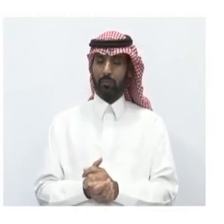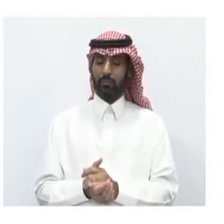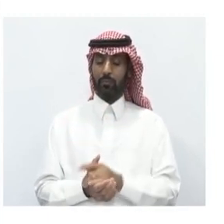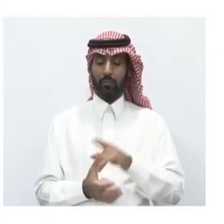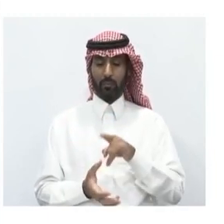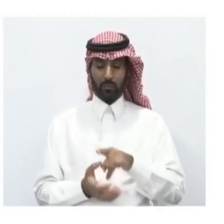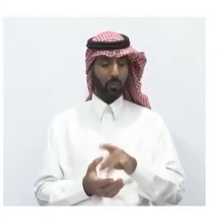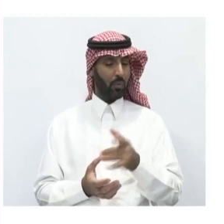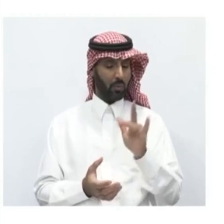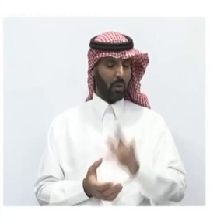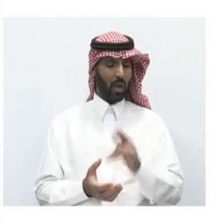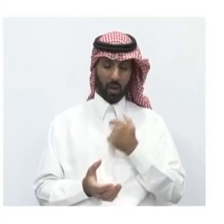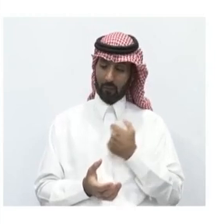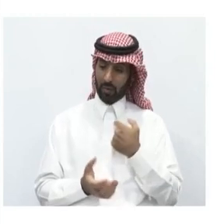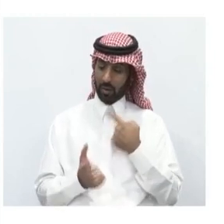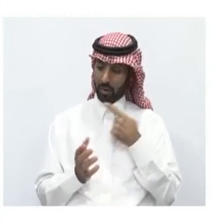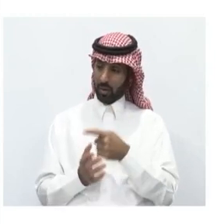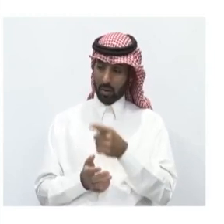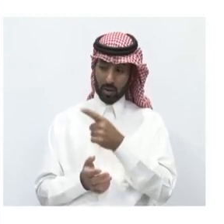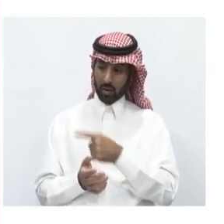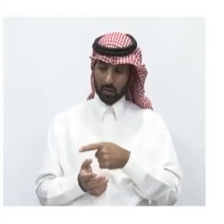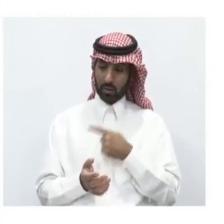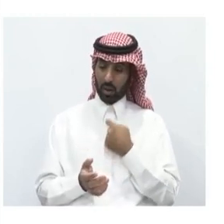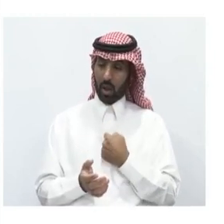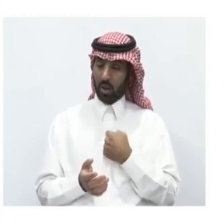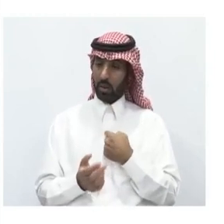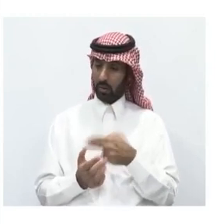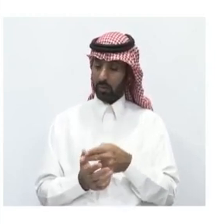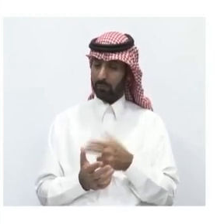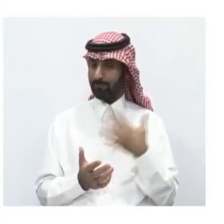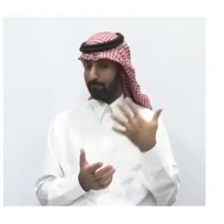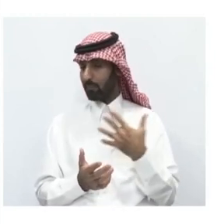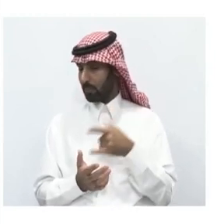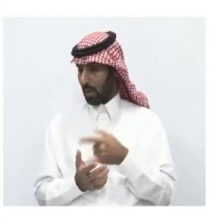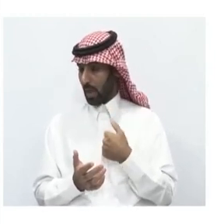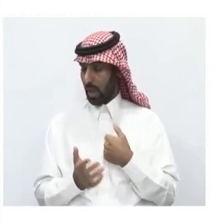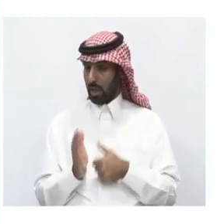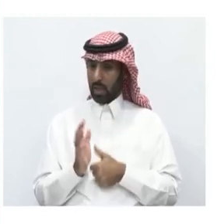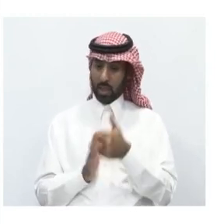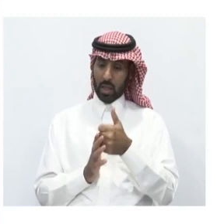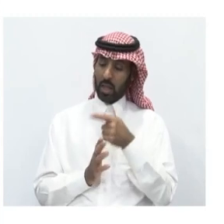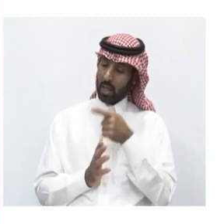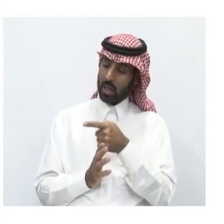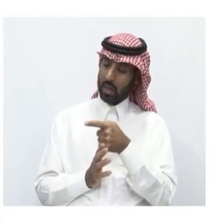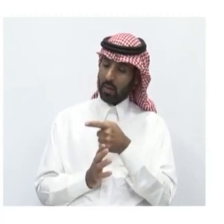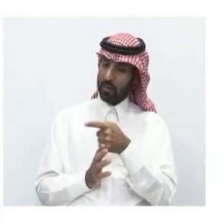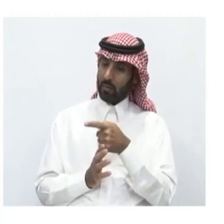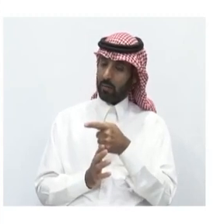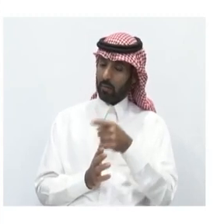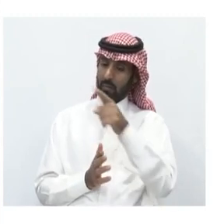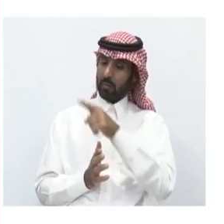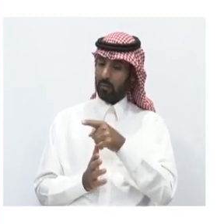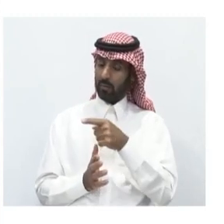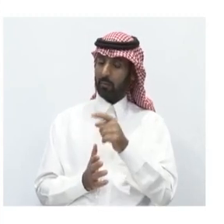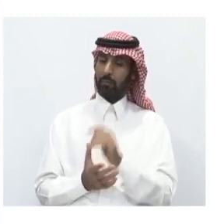I wonder if I can ask you a question. I wonder if I can ask you a question. Here's trying to make